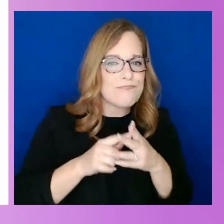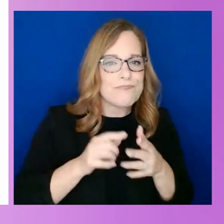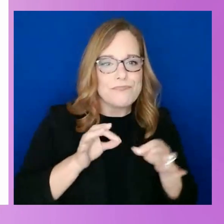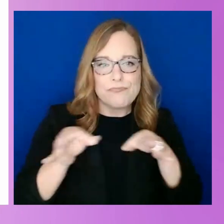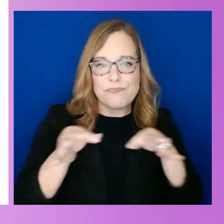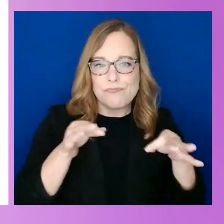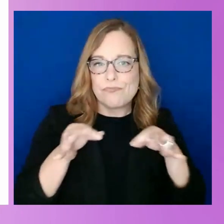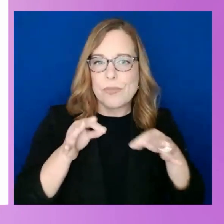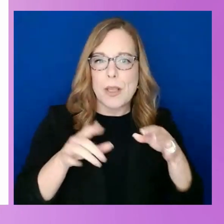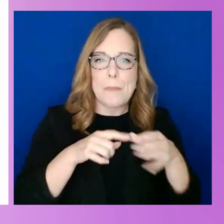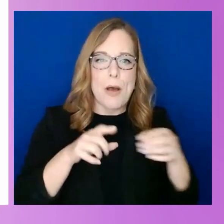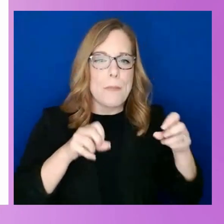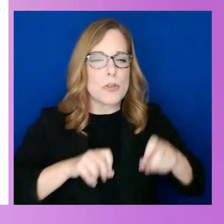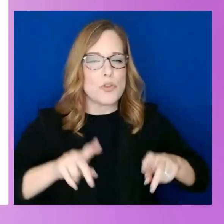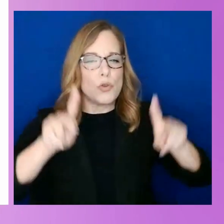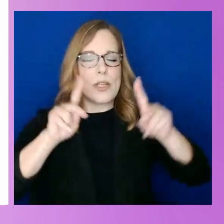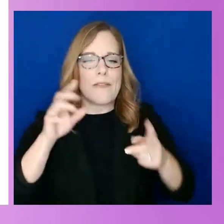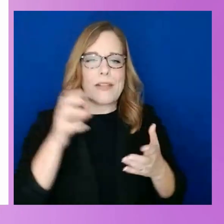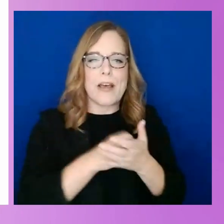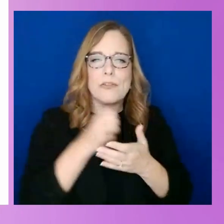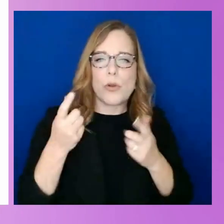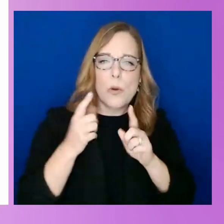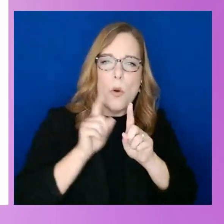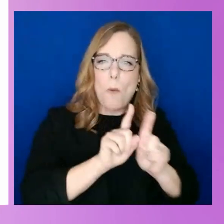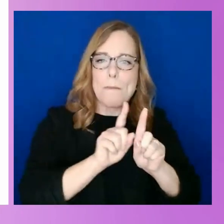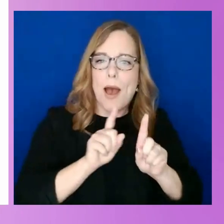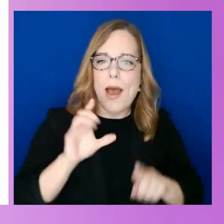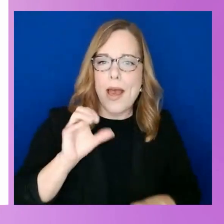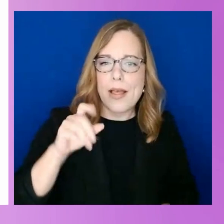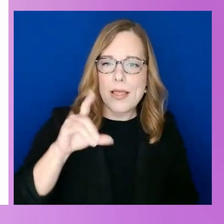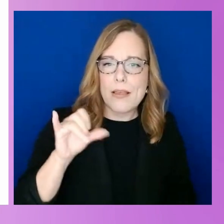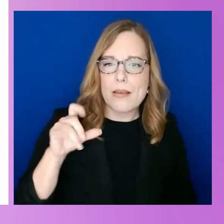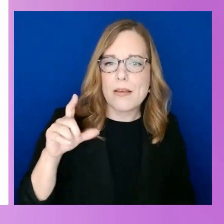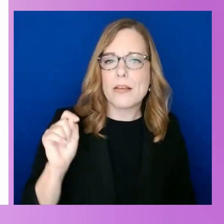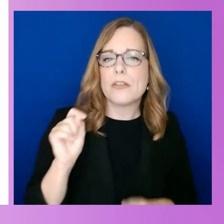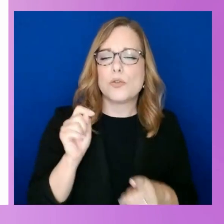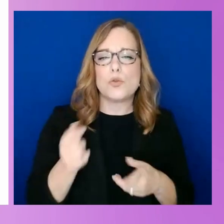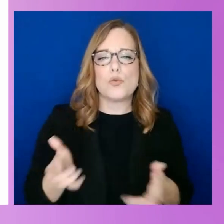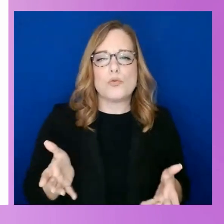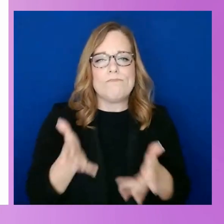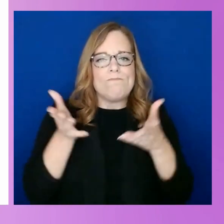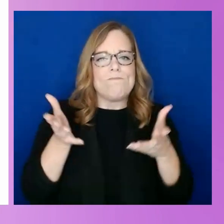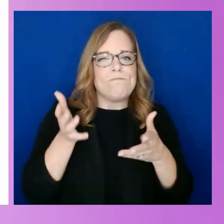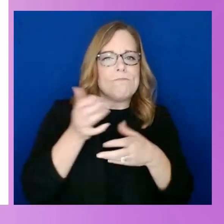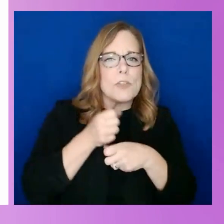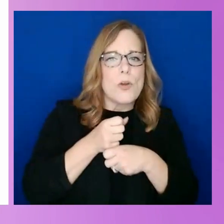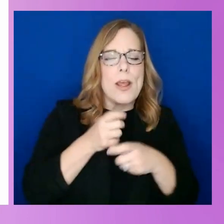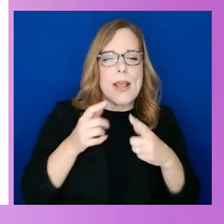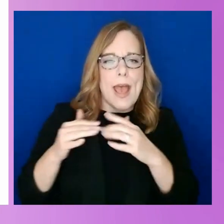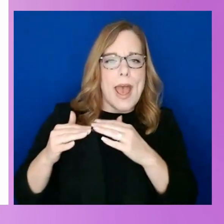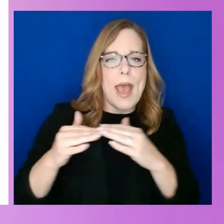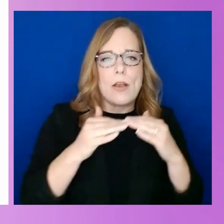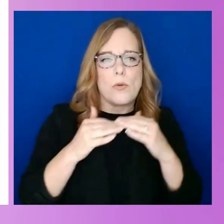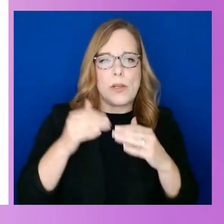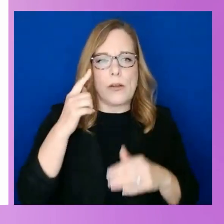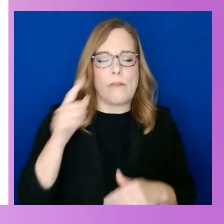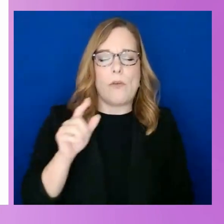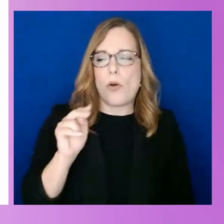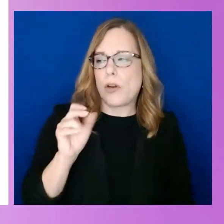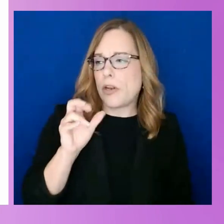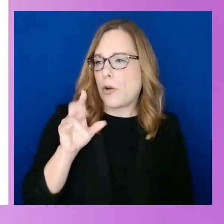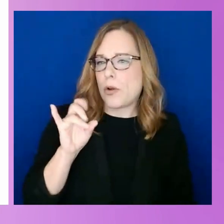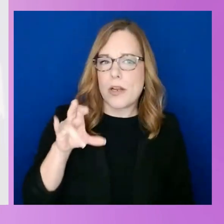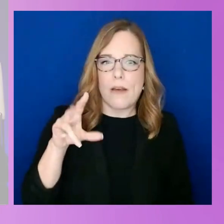equity for neurodivergent individuals in the workplace. I'm also going to introduce Microsoft's inclusive product building and